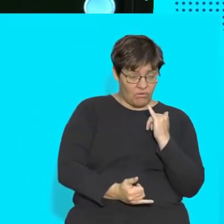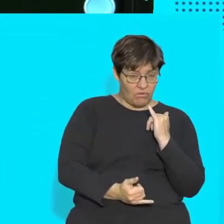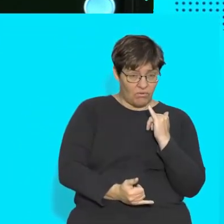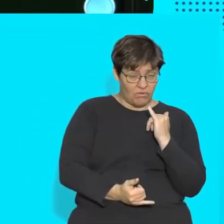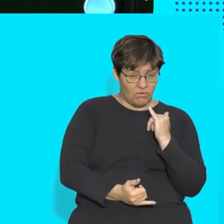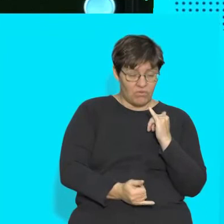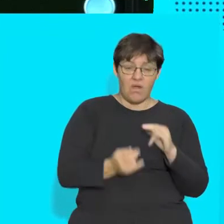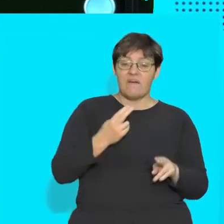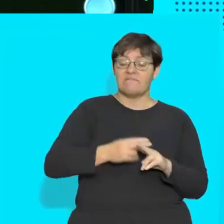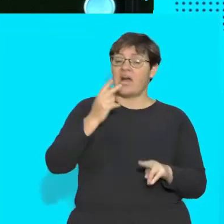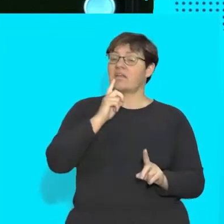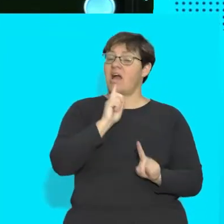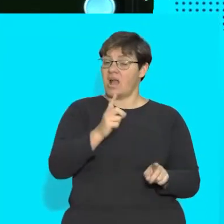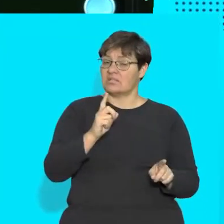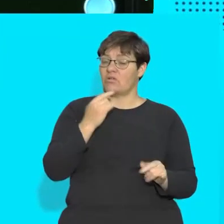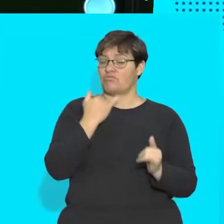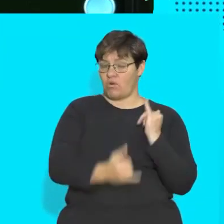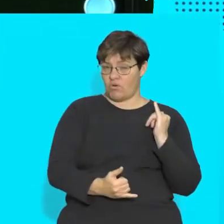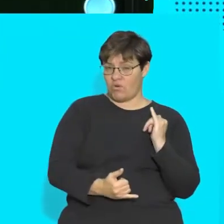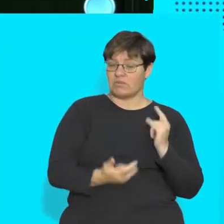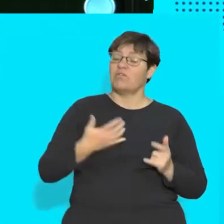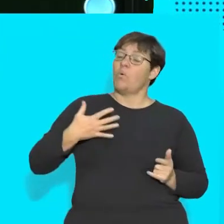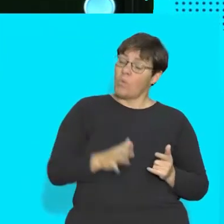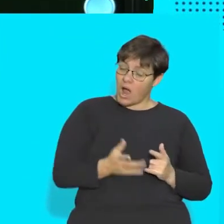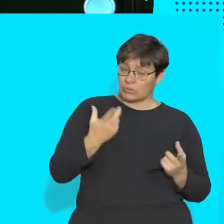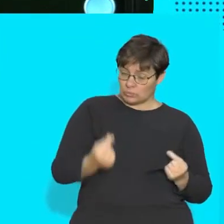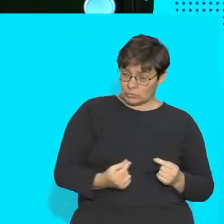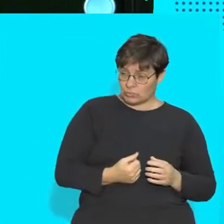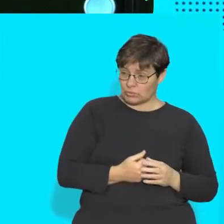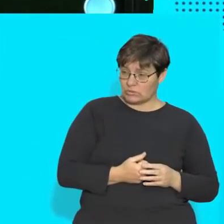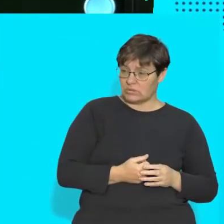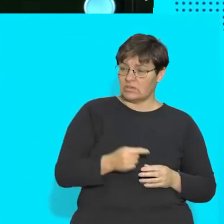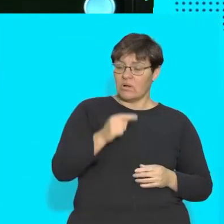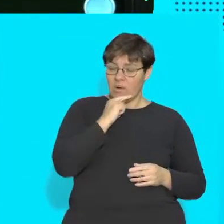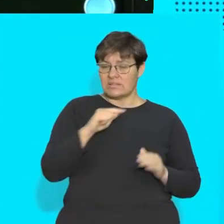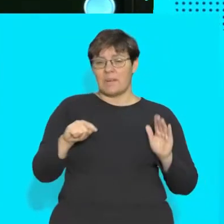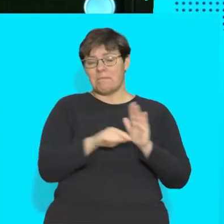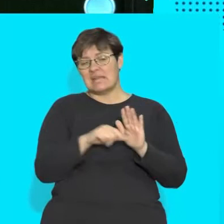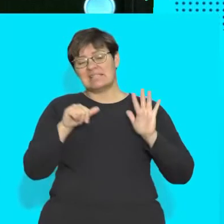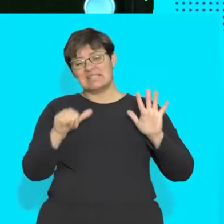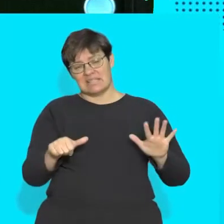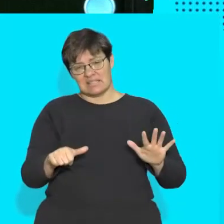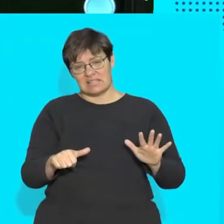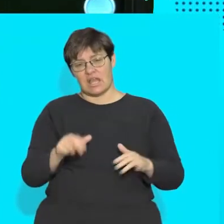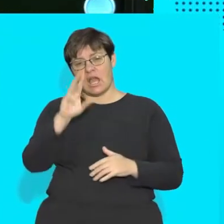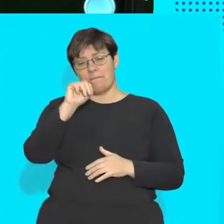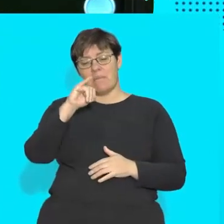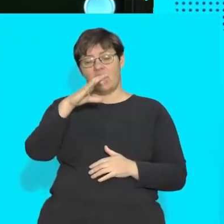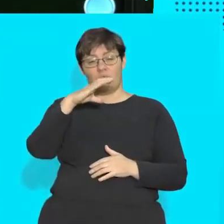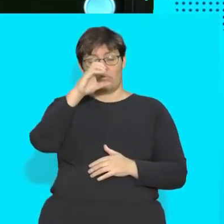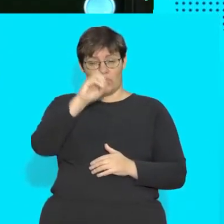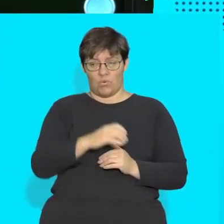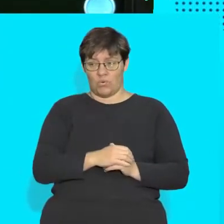incorrectly, your final answer is incorrect. But if you do want to do the conversion, Because that's -6, that's